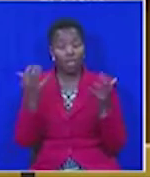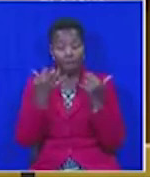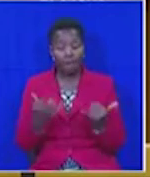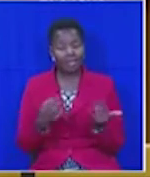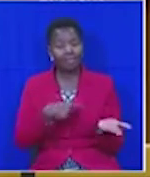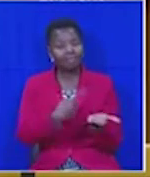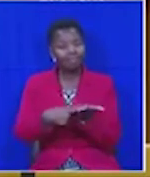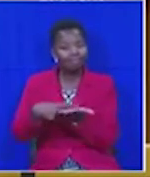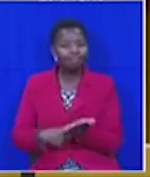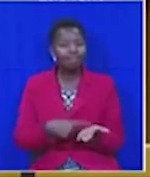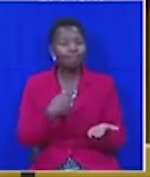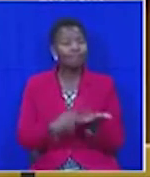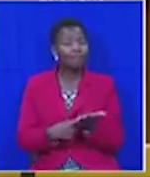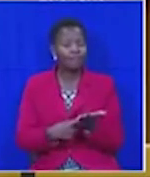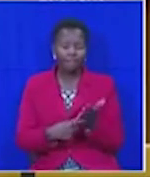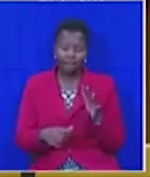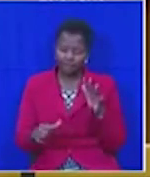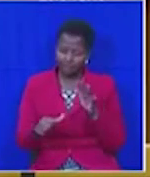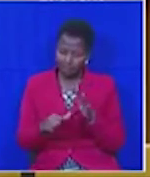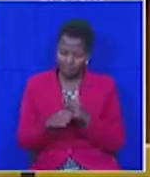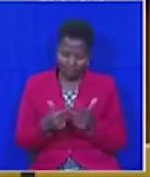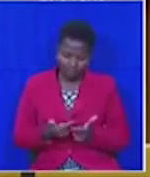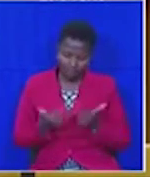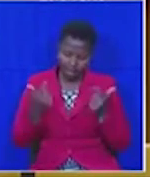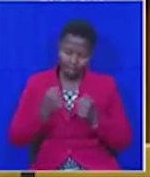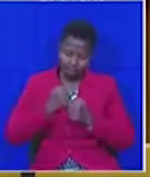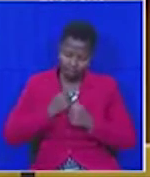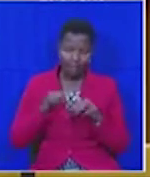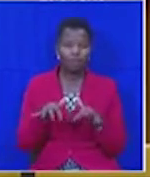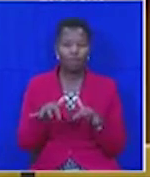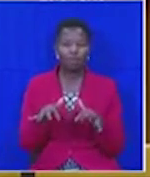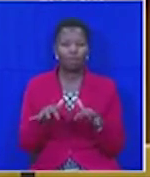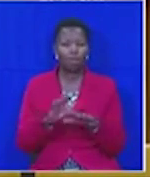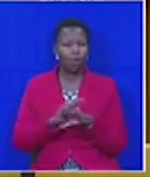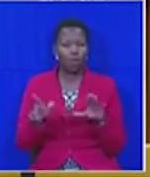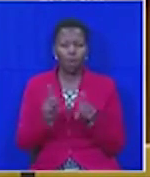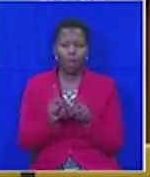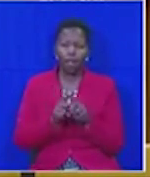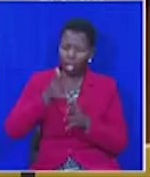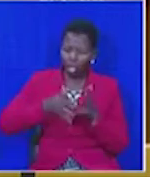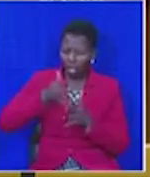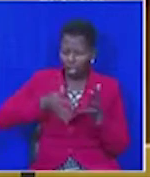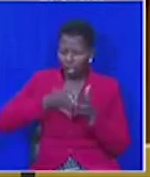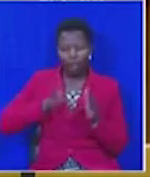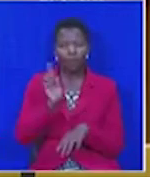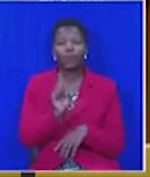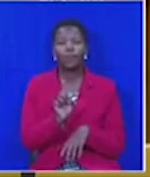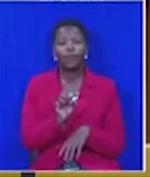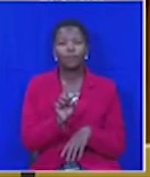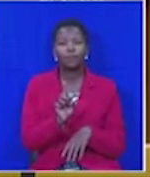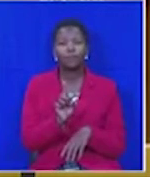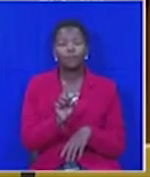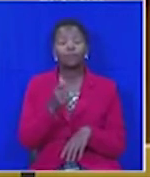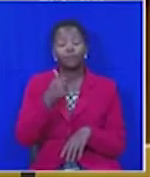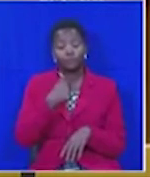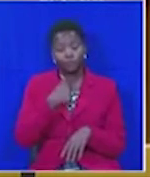are dealing with the lives and survival of our own people. We mustn't come and play jokes. What I want to